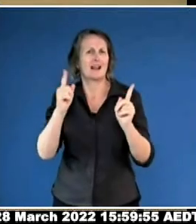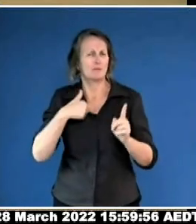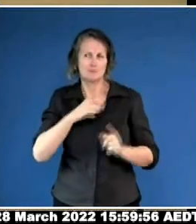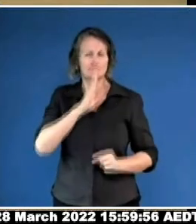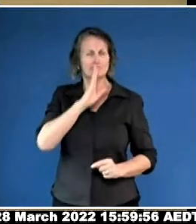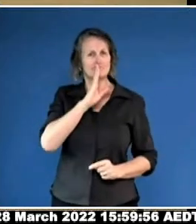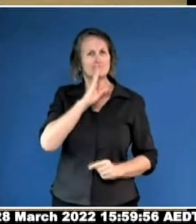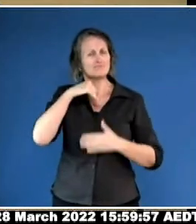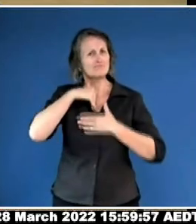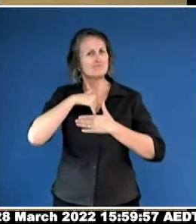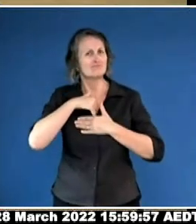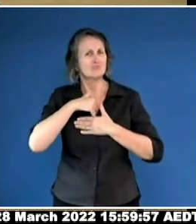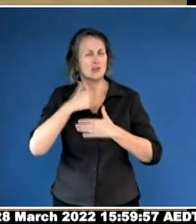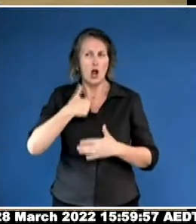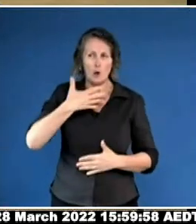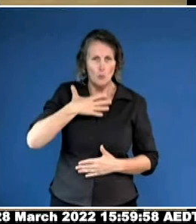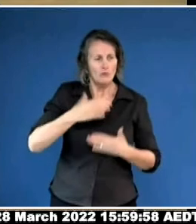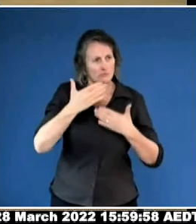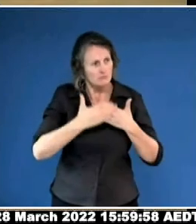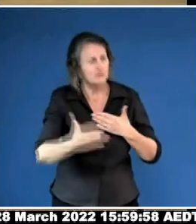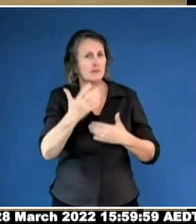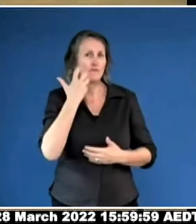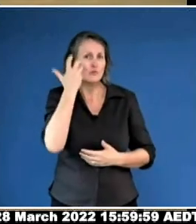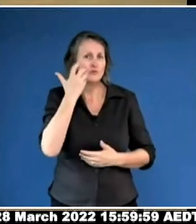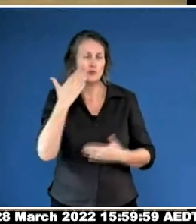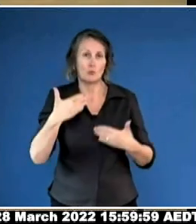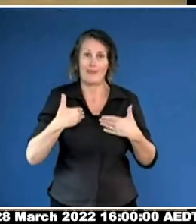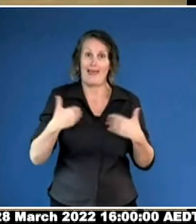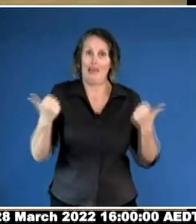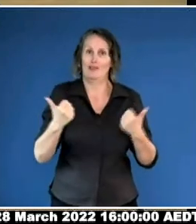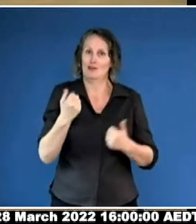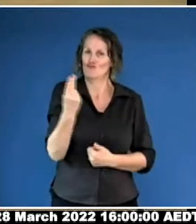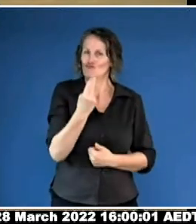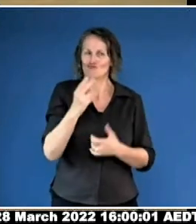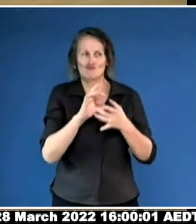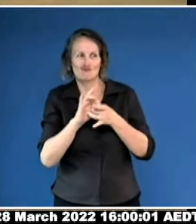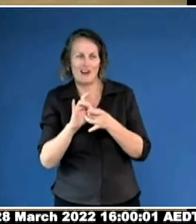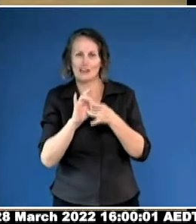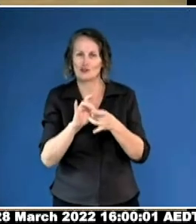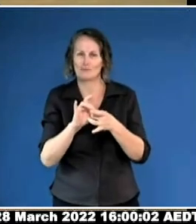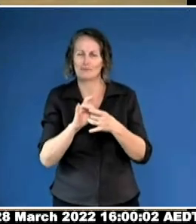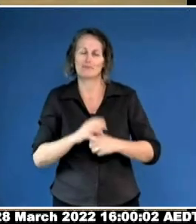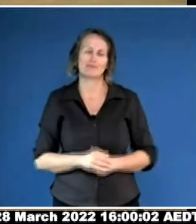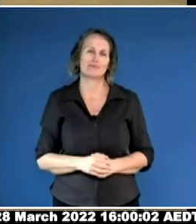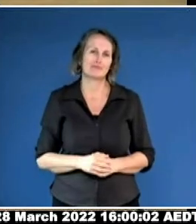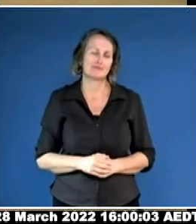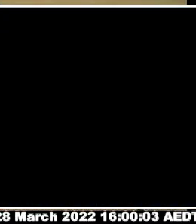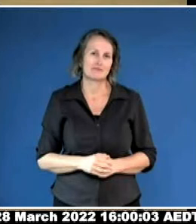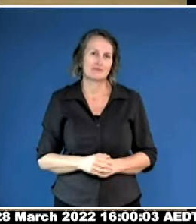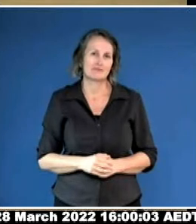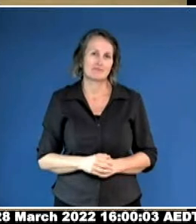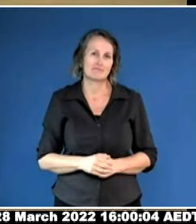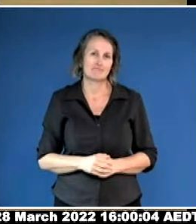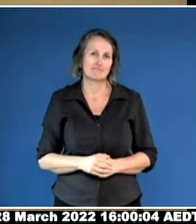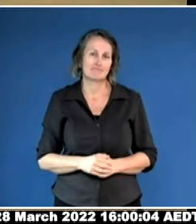I want to go on living with healthy relationships. Having a strong sense of being a team is important when people